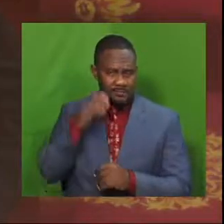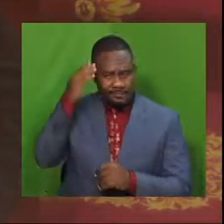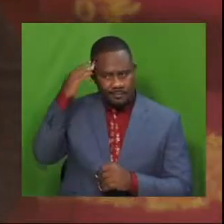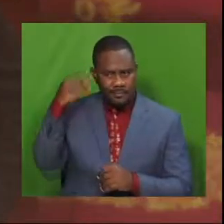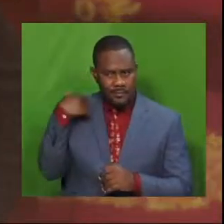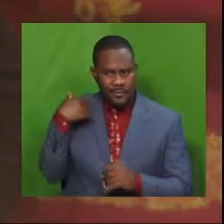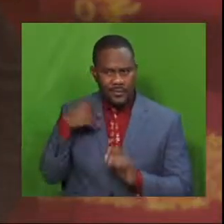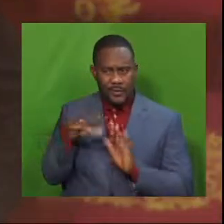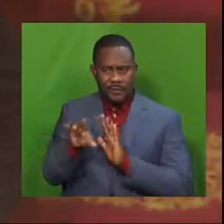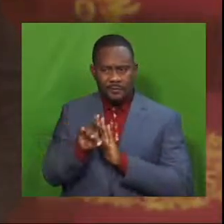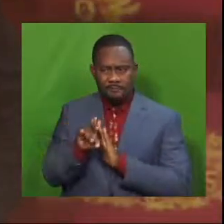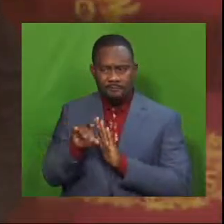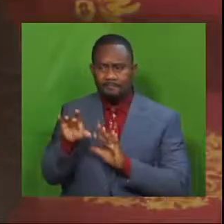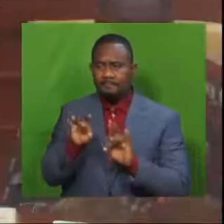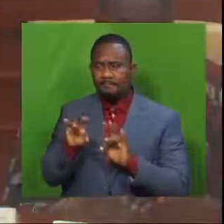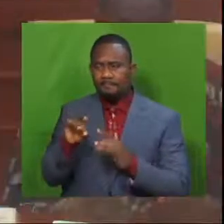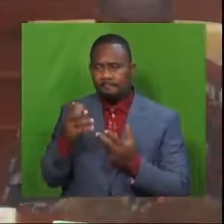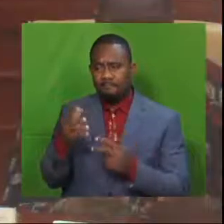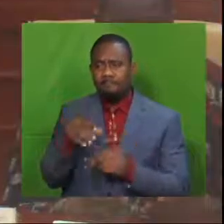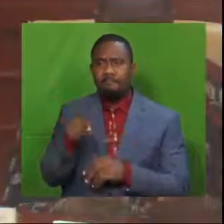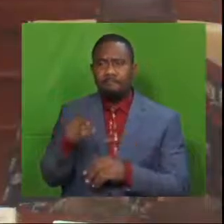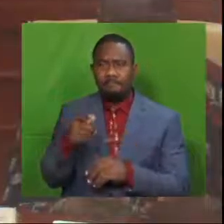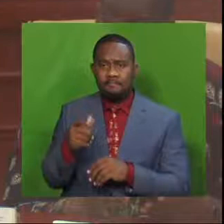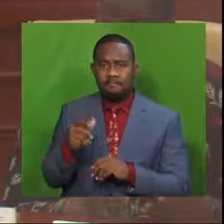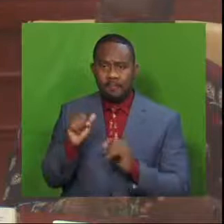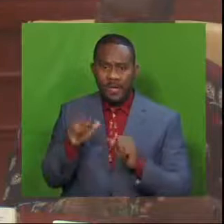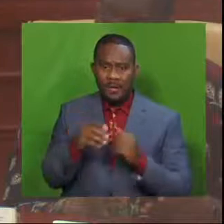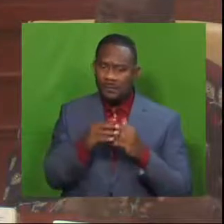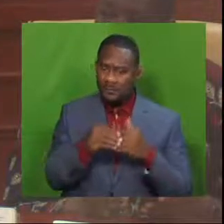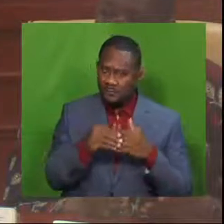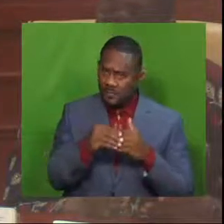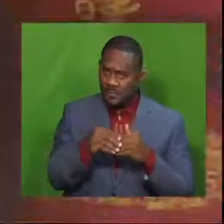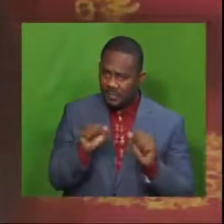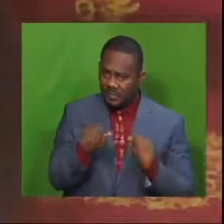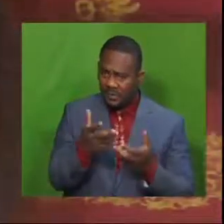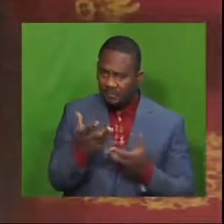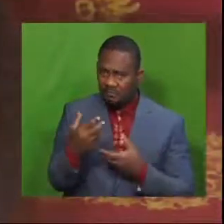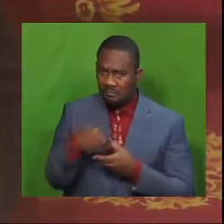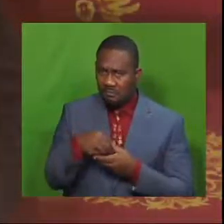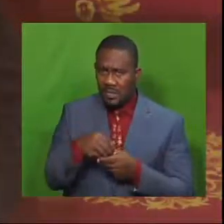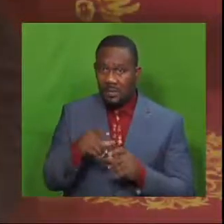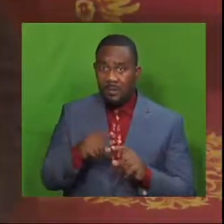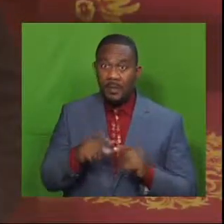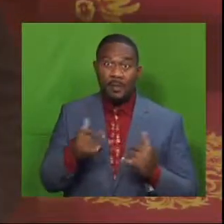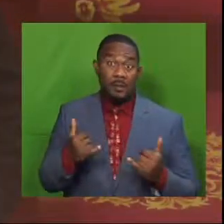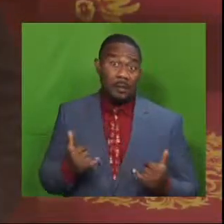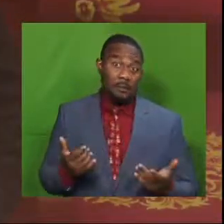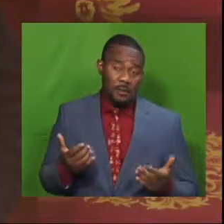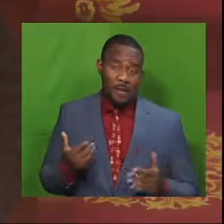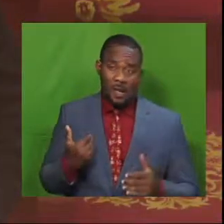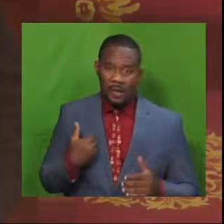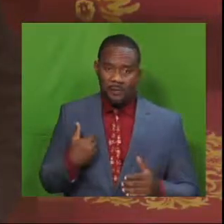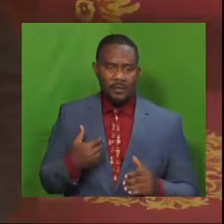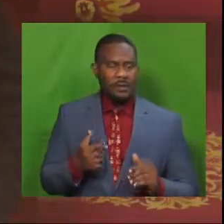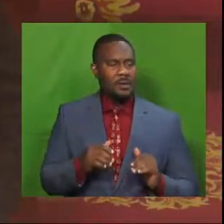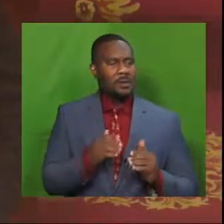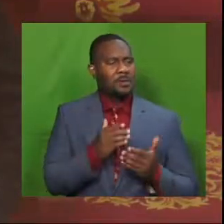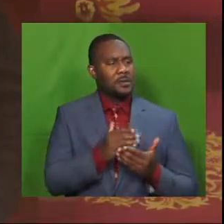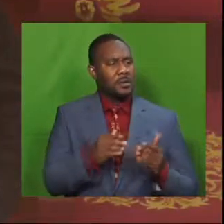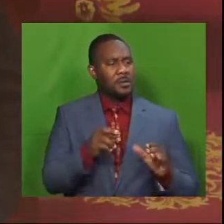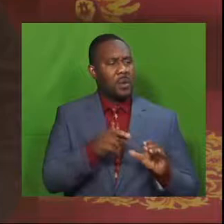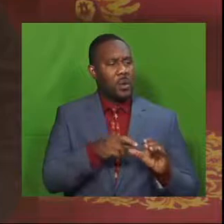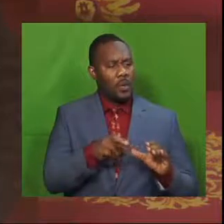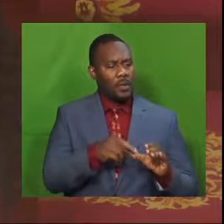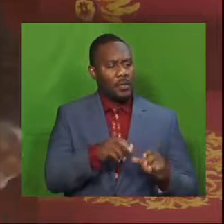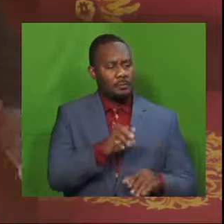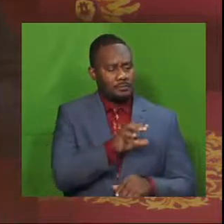feasible so that they can review their rules to accommodate what you are saying. But for now, they select certain regions and